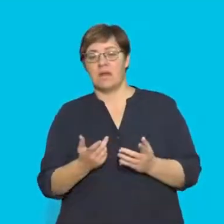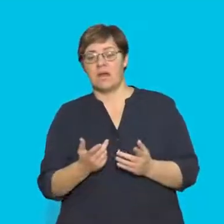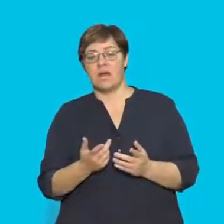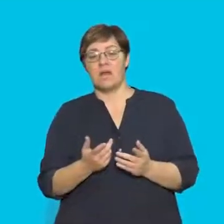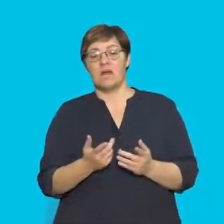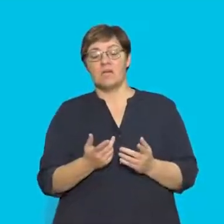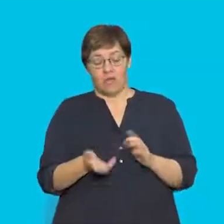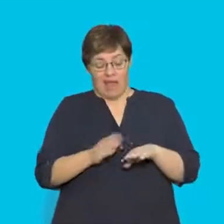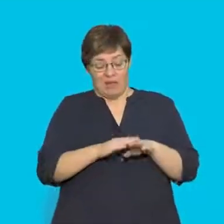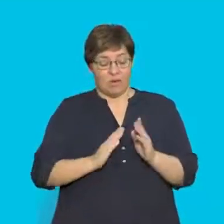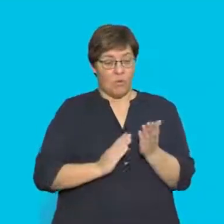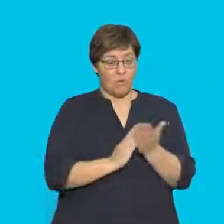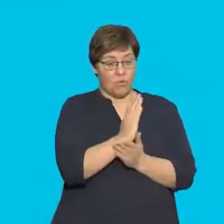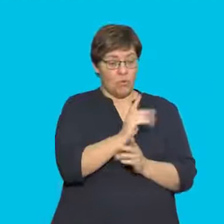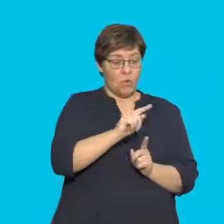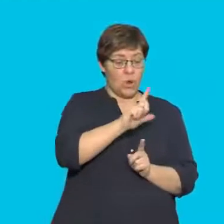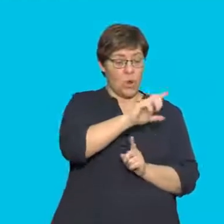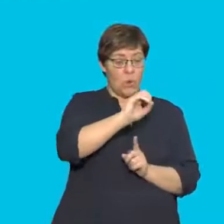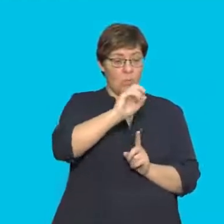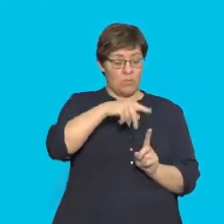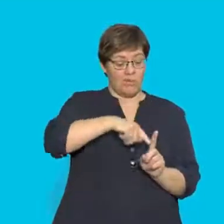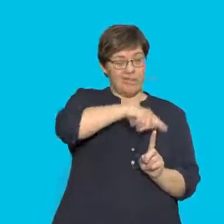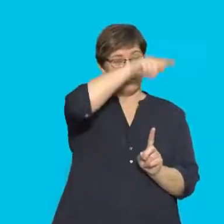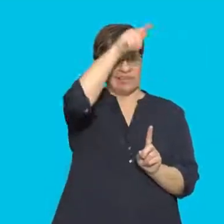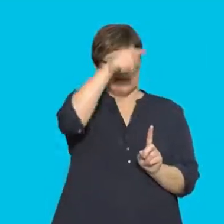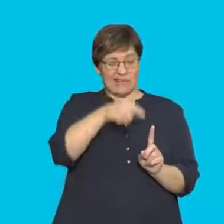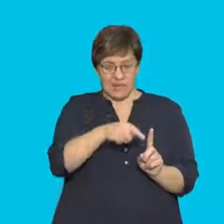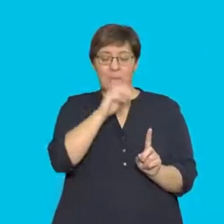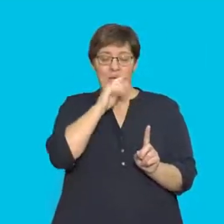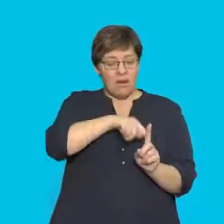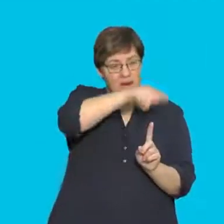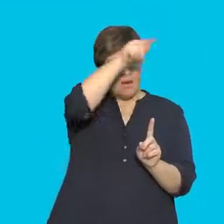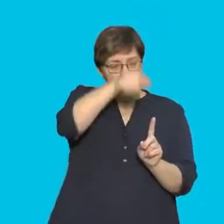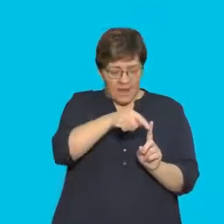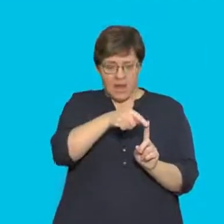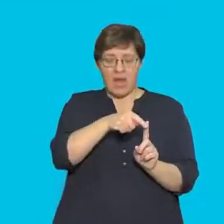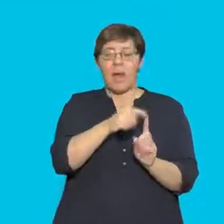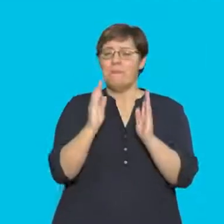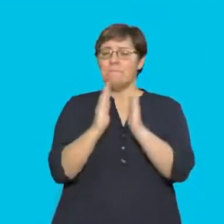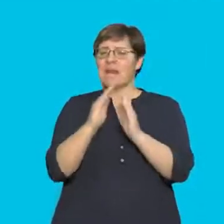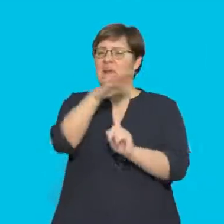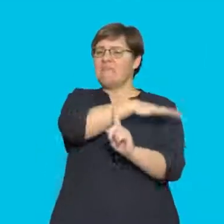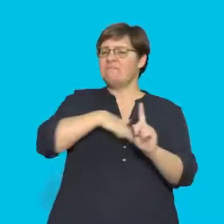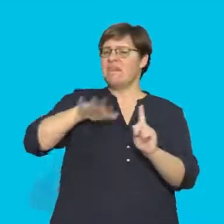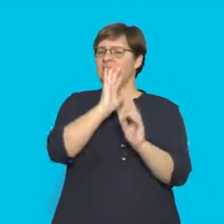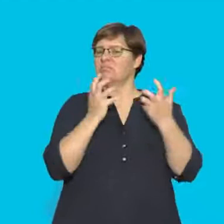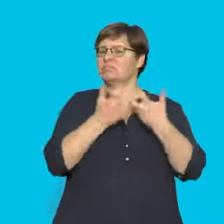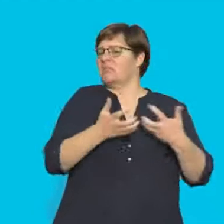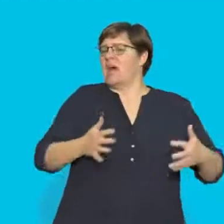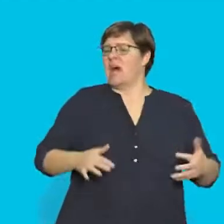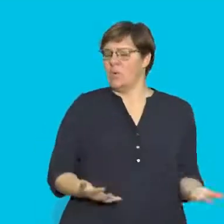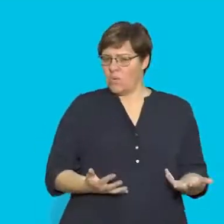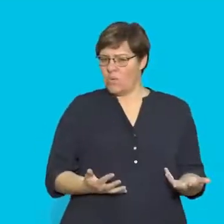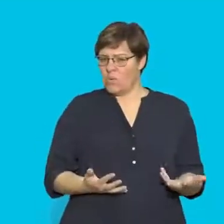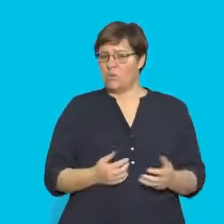So the current passes through the loop, and we want to say, well, what's the magnetic field going to look like if it's passing through a loop?